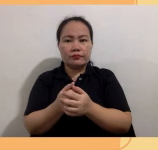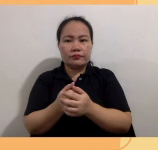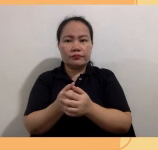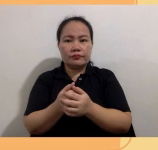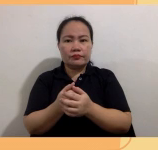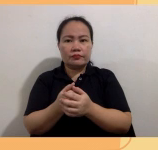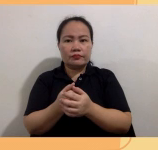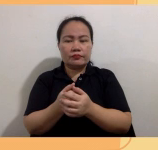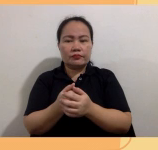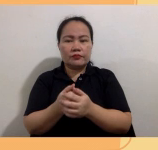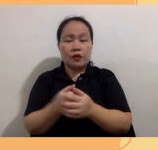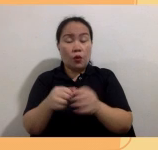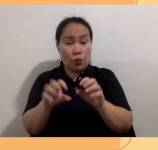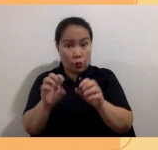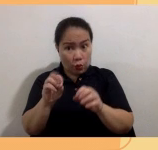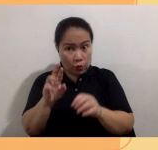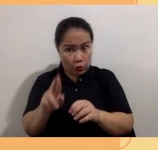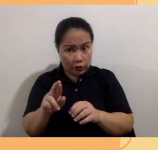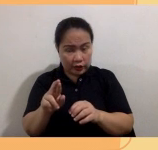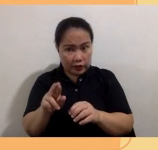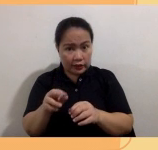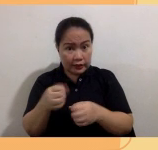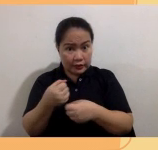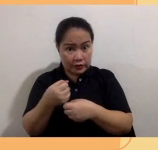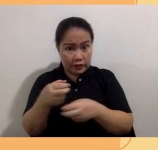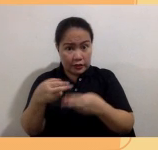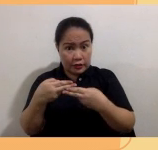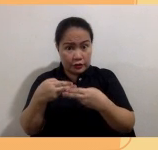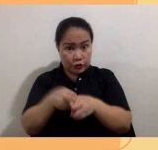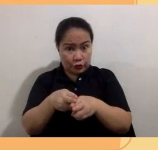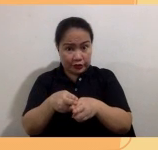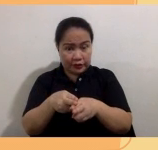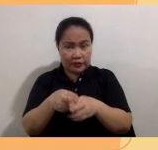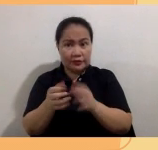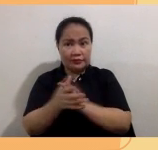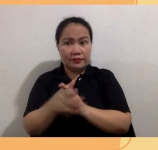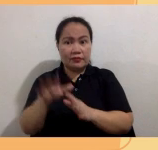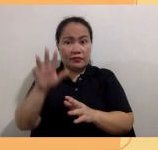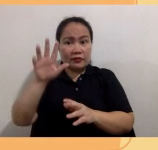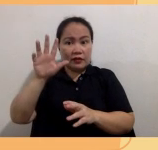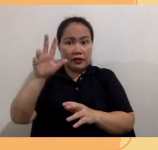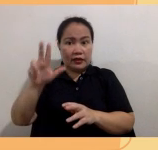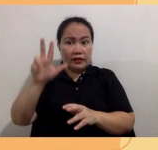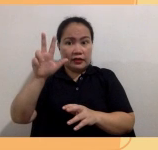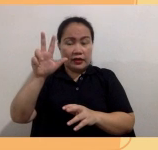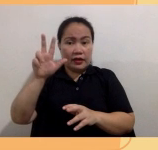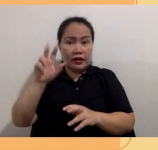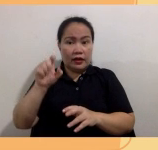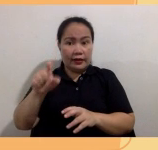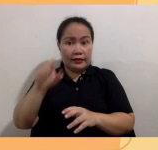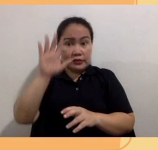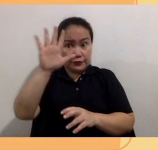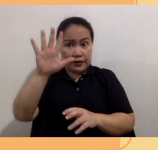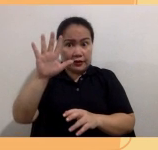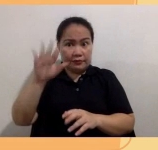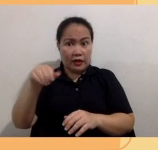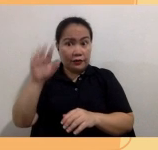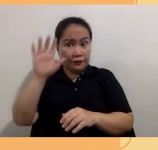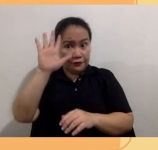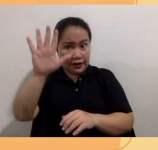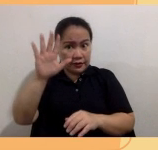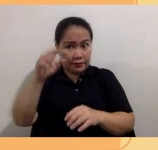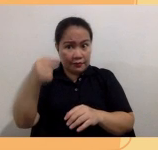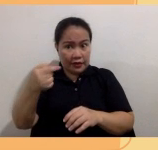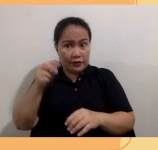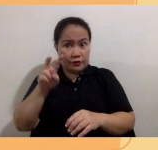ng sinabi ko kanina, 5 minus 3, that is x squared. So, since mas mataas si 5, sa numerator siya.